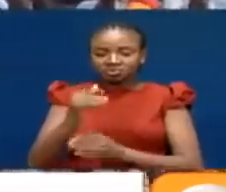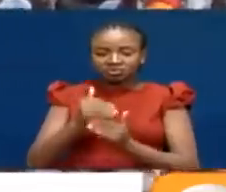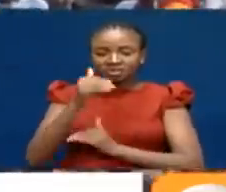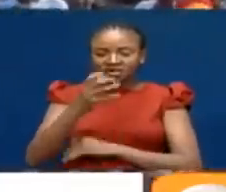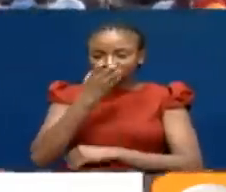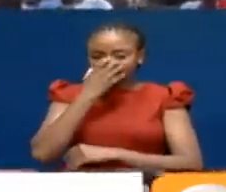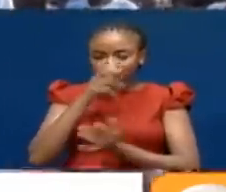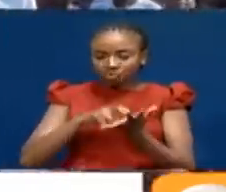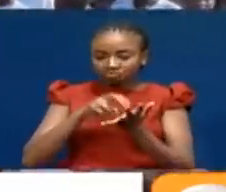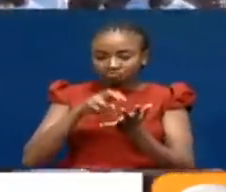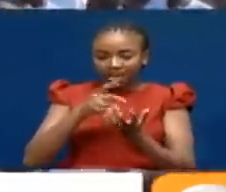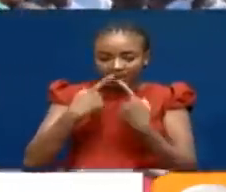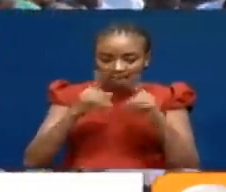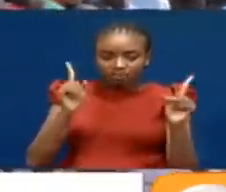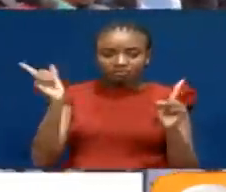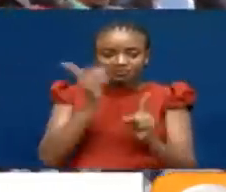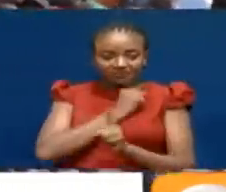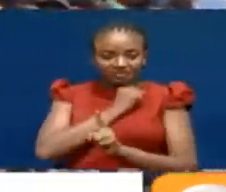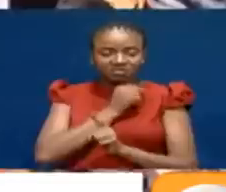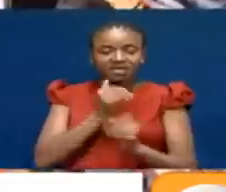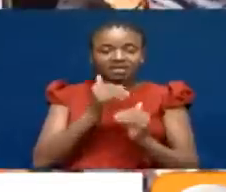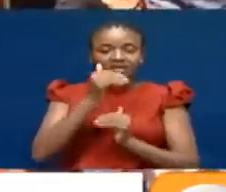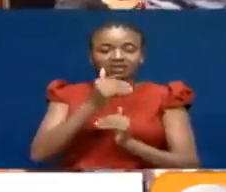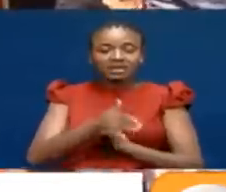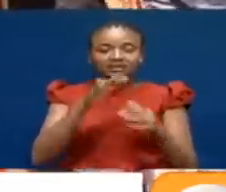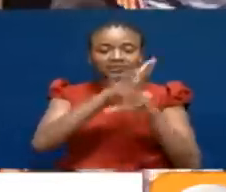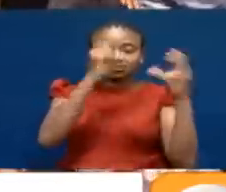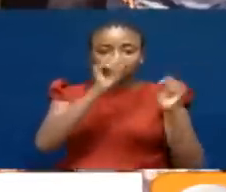Ruto named his running mate for the August 9 polls.